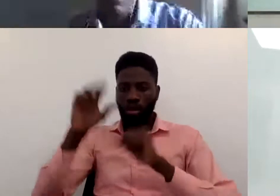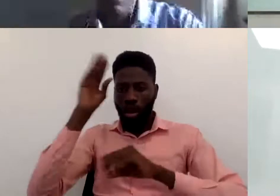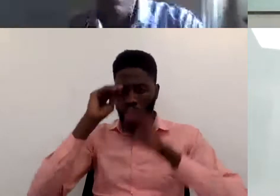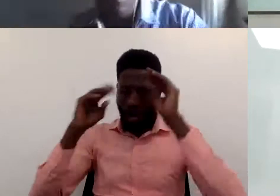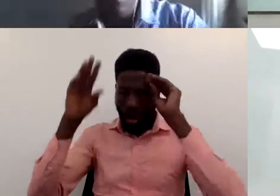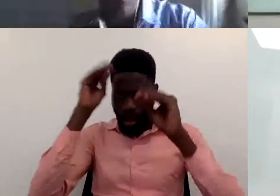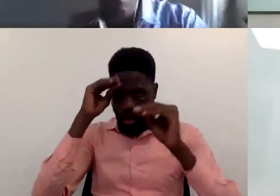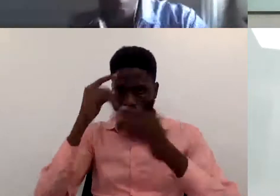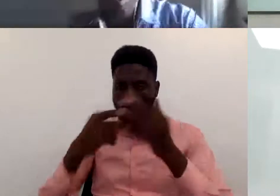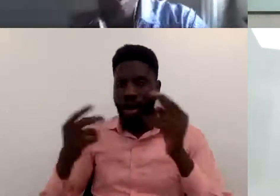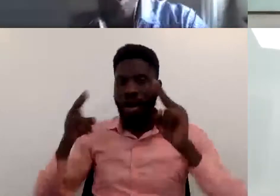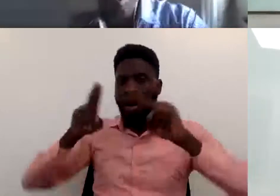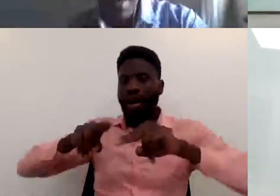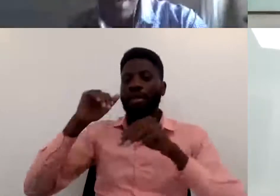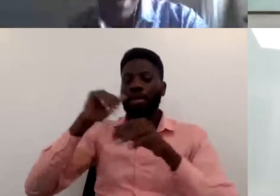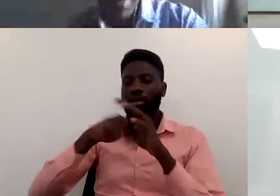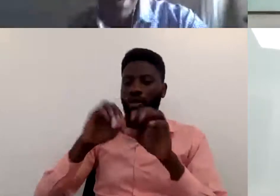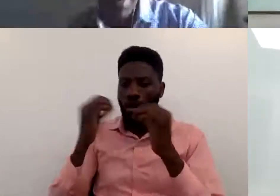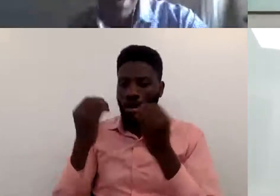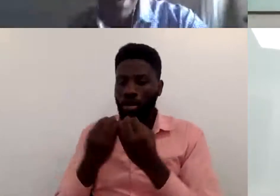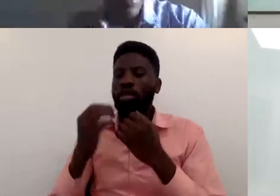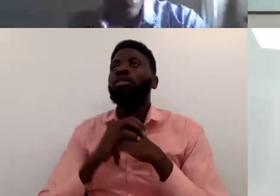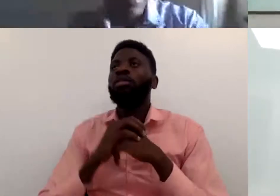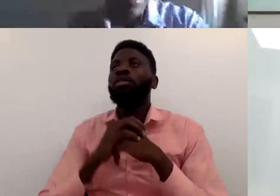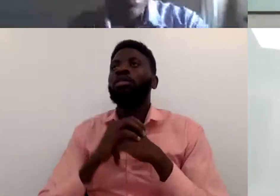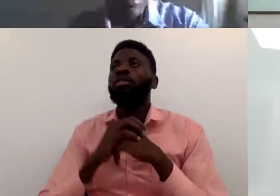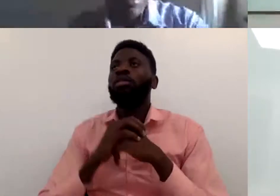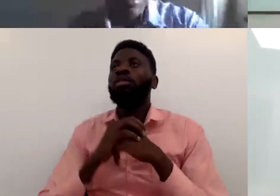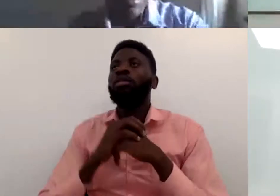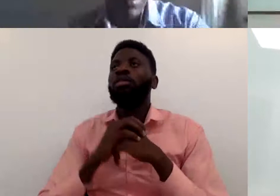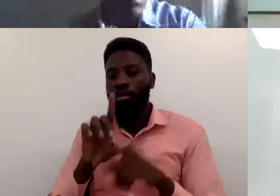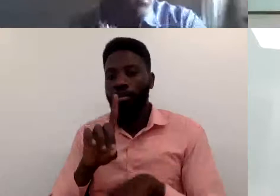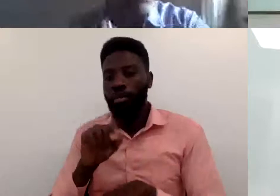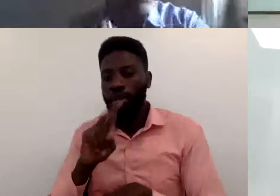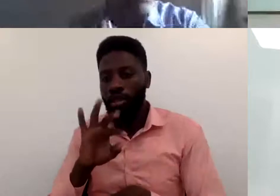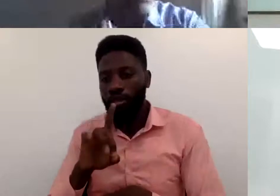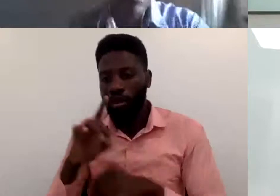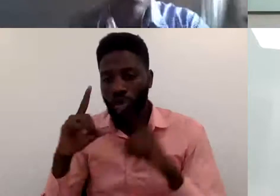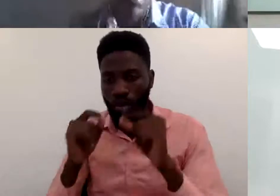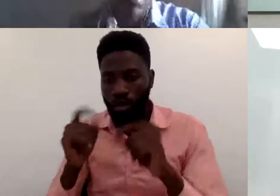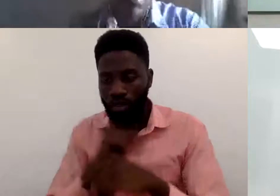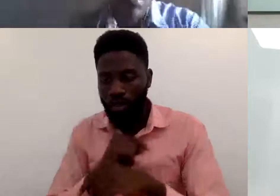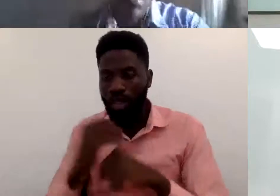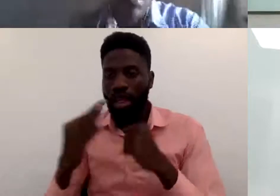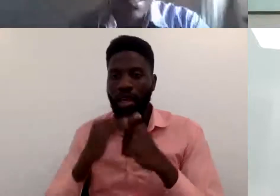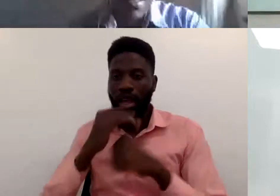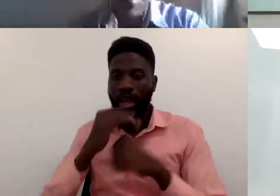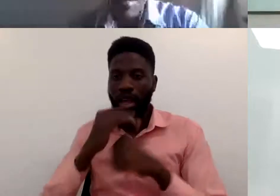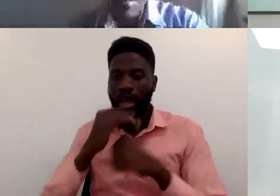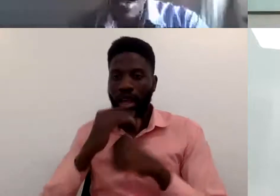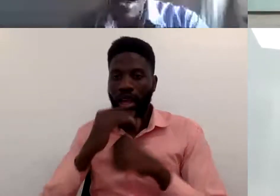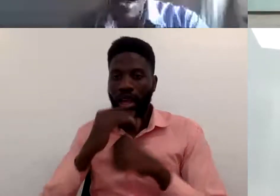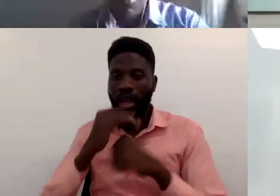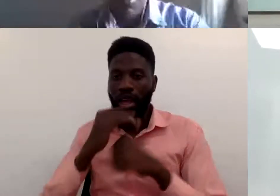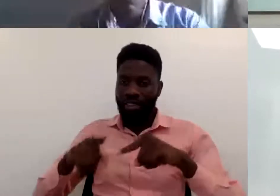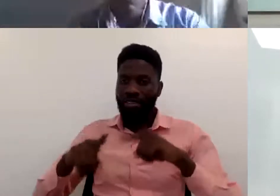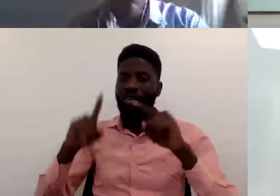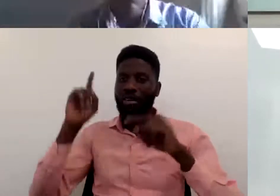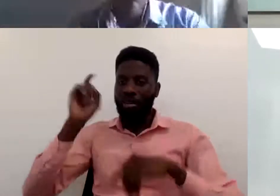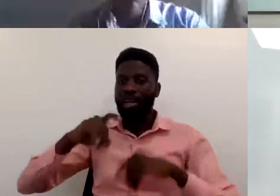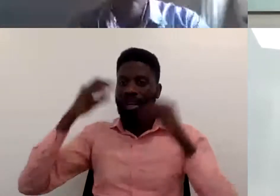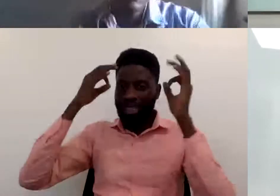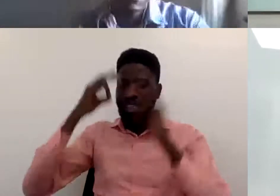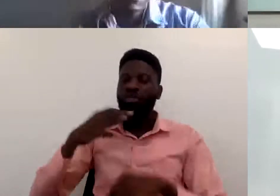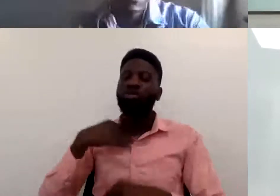happening within the organization. And as David had said, you've got 8 hours that you need to decide what you want to do